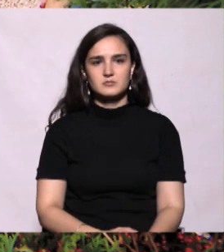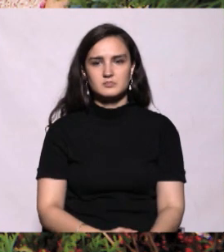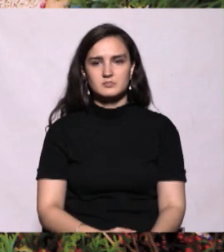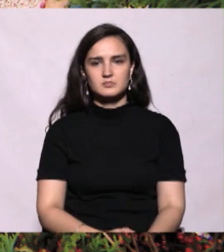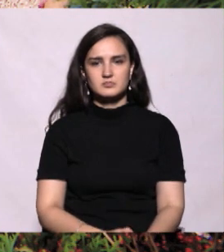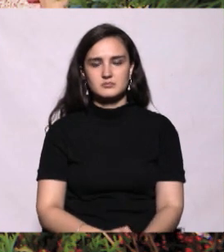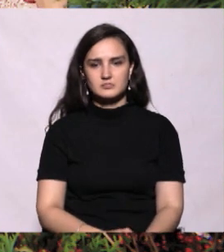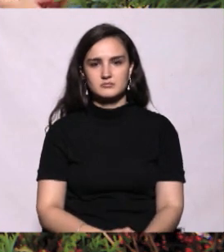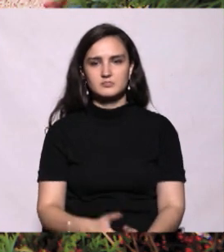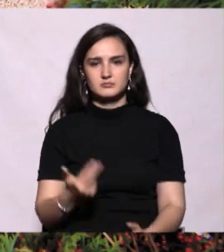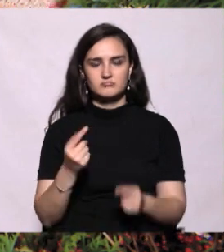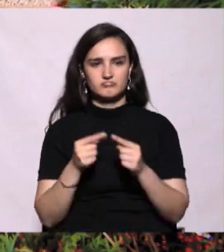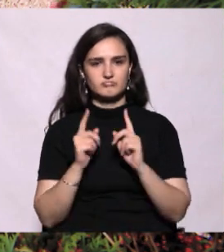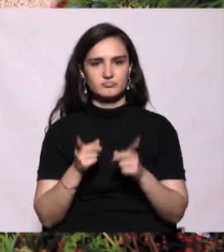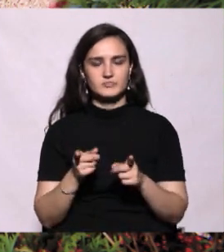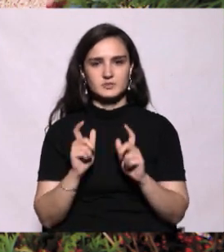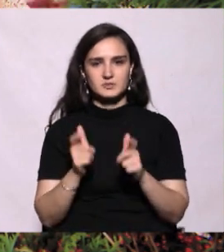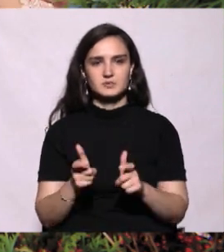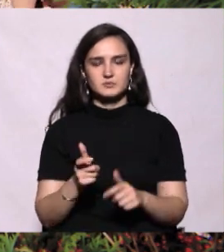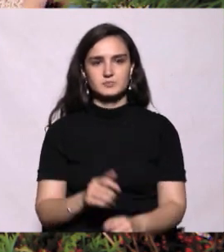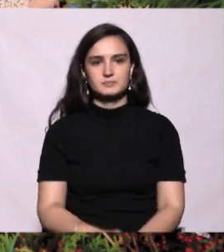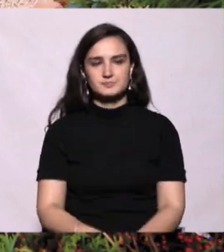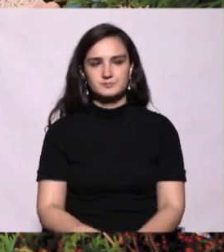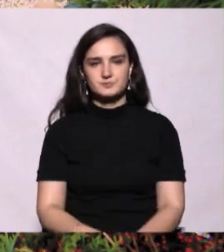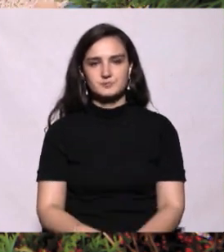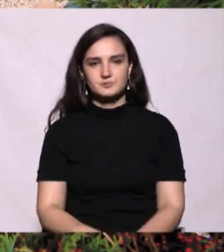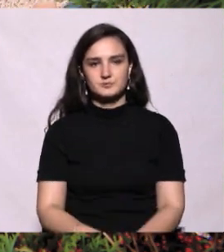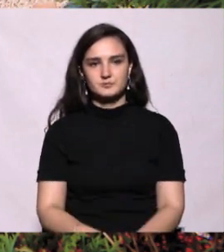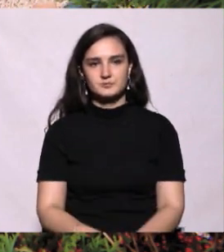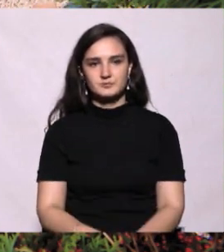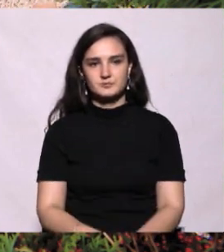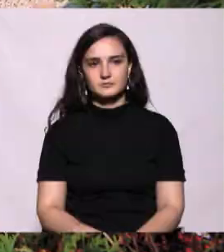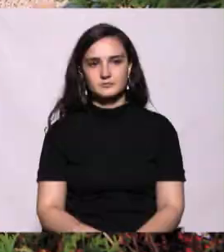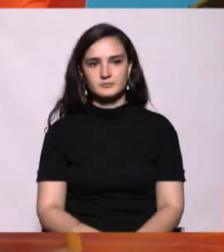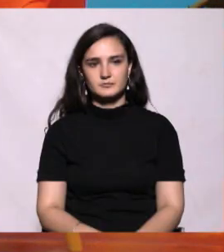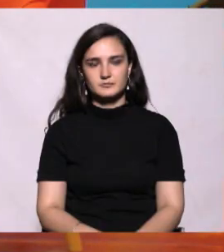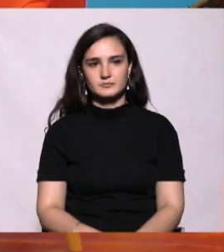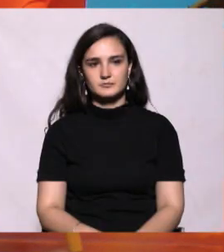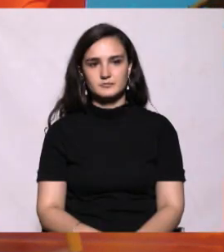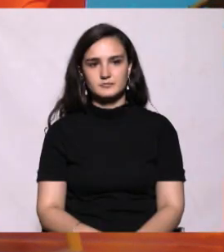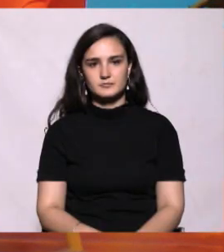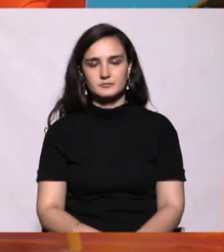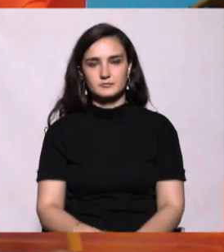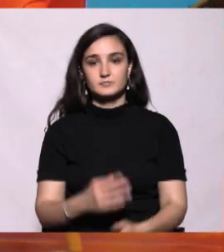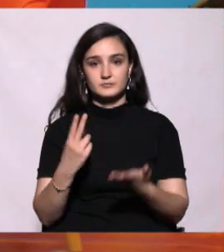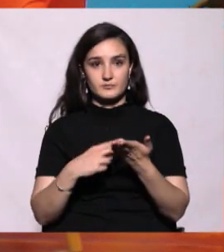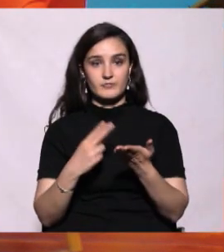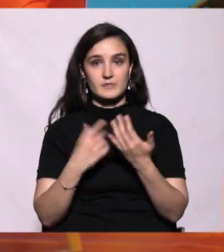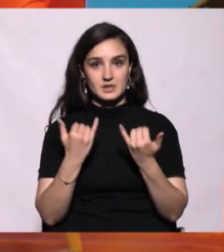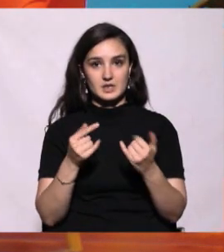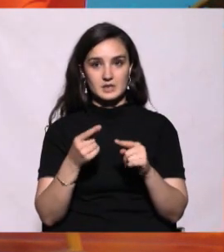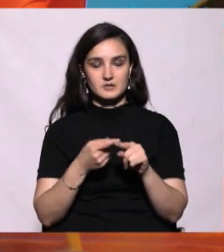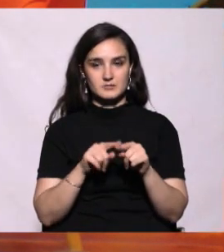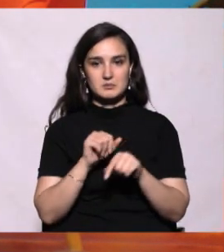agree. Yes. I do agree. Okay, let's move on to characters of the book. Our book today, but the